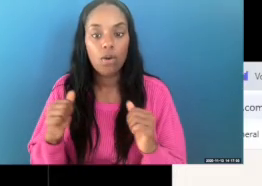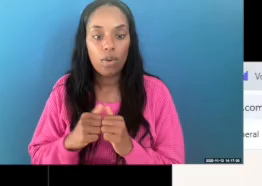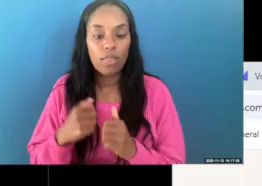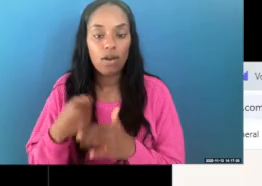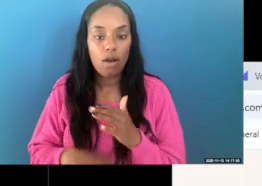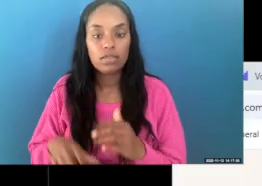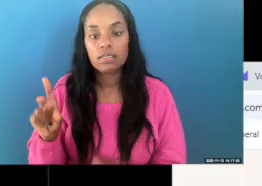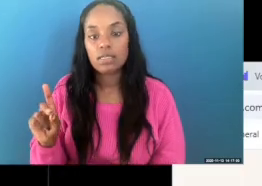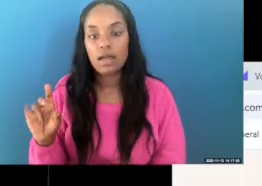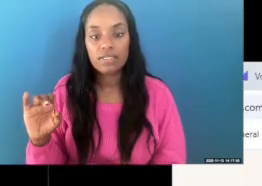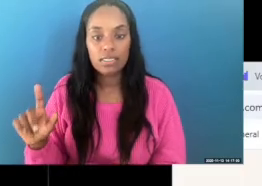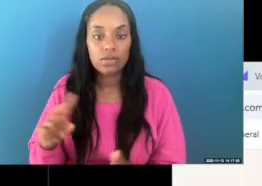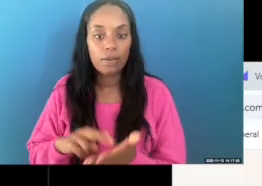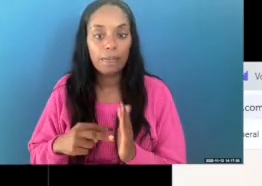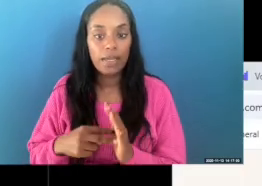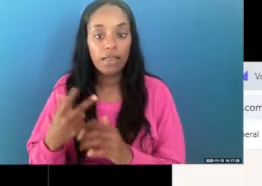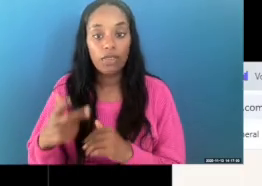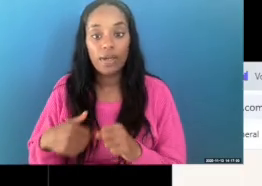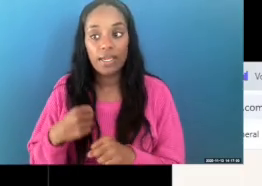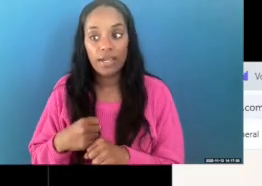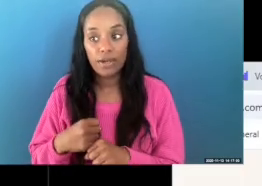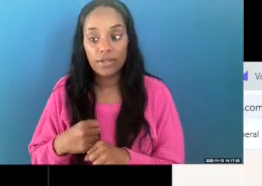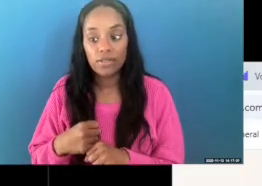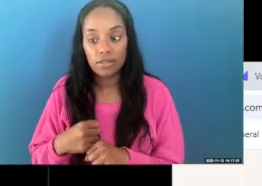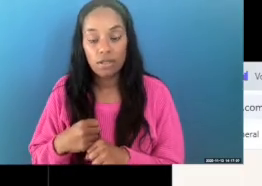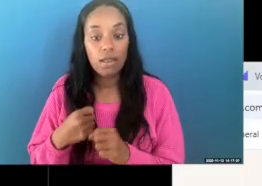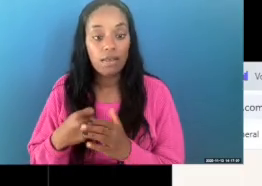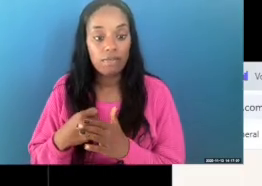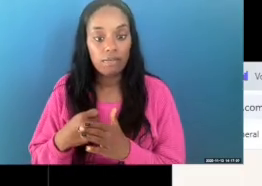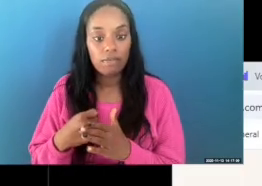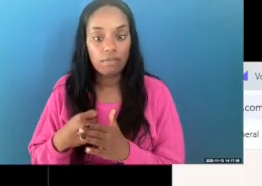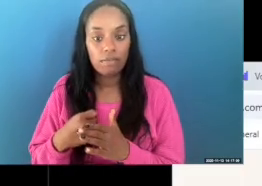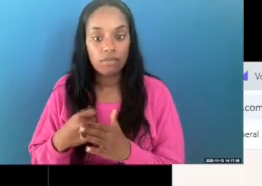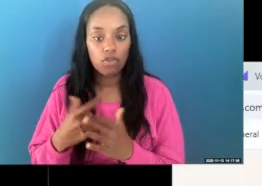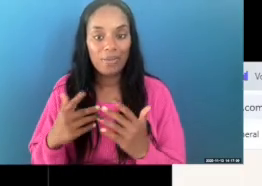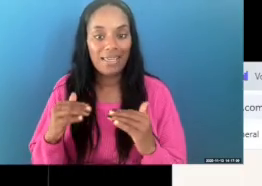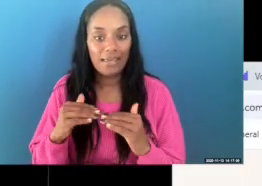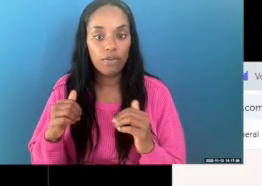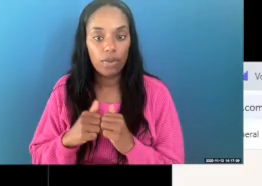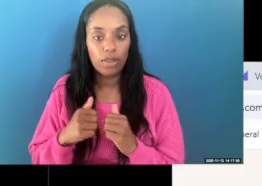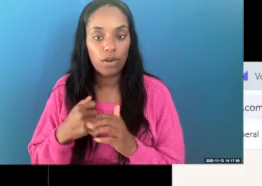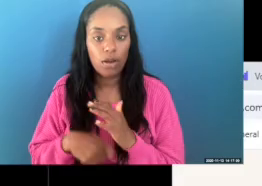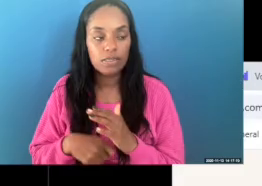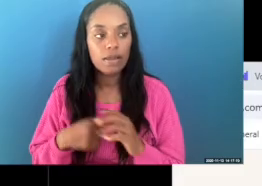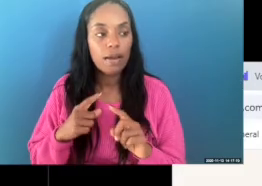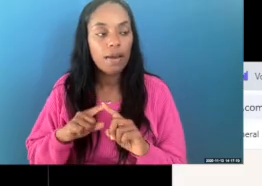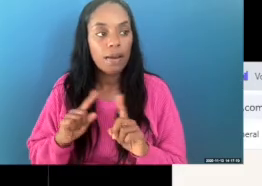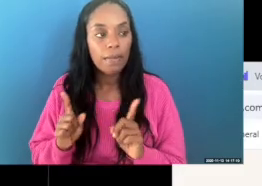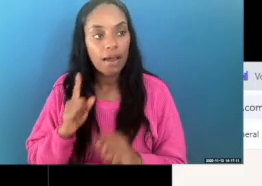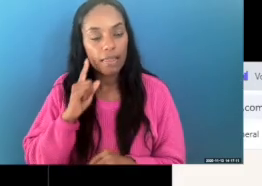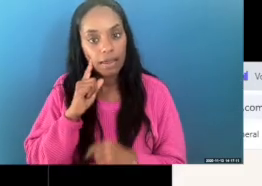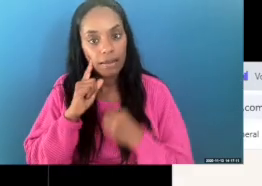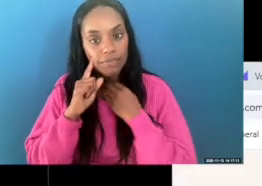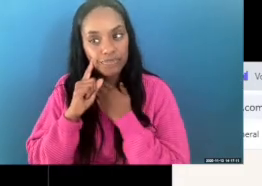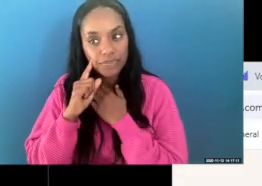Total cost of ownership. We've structured the HVIP incentive amounts to reflect as best we can a 3-year break